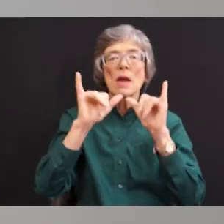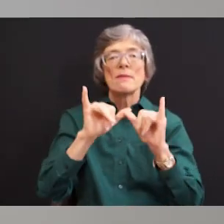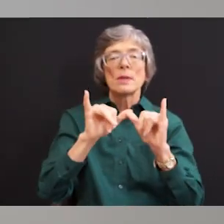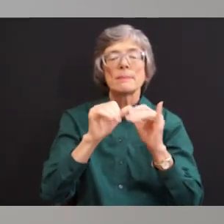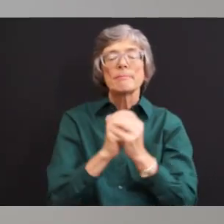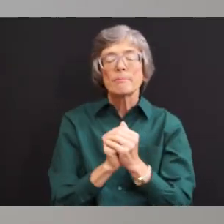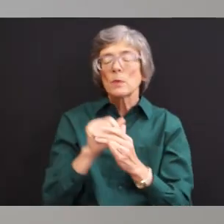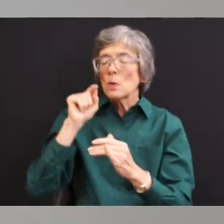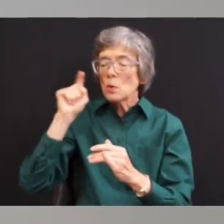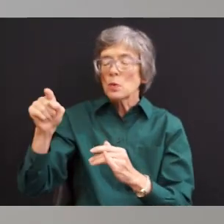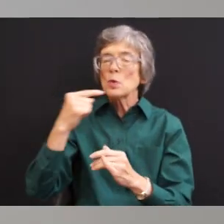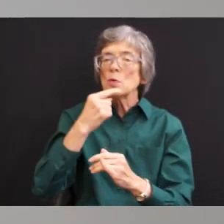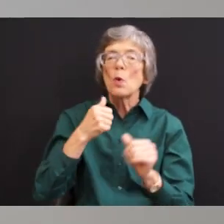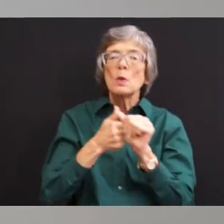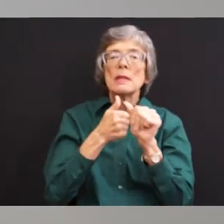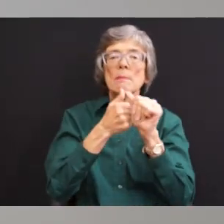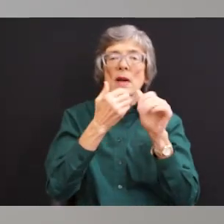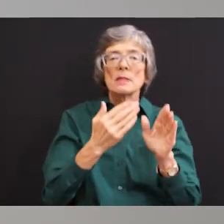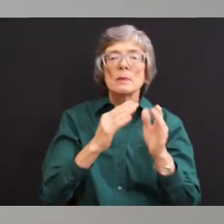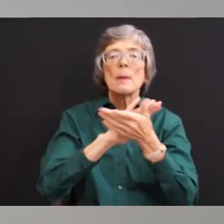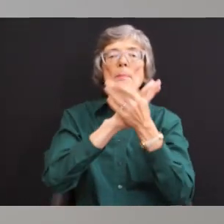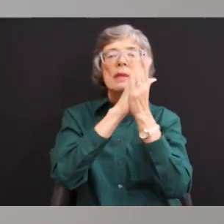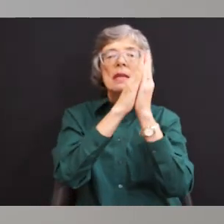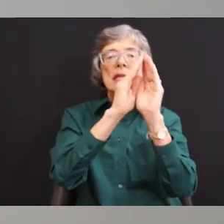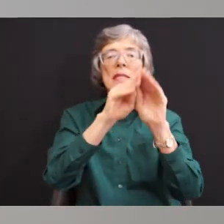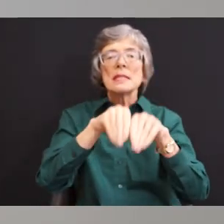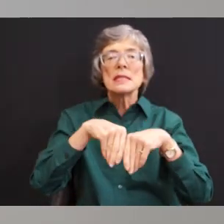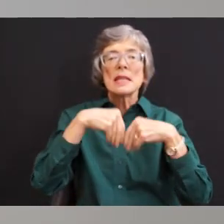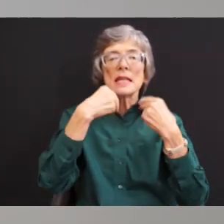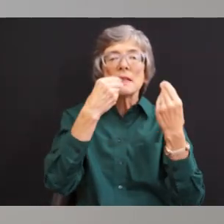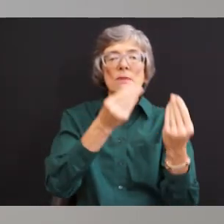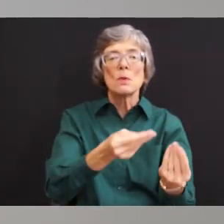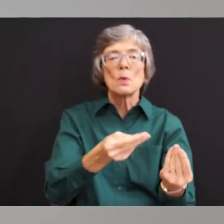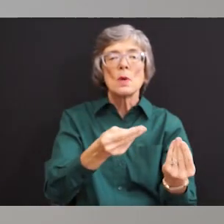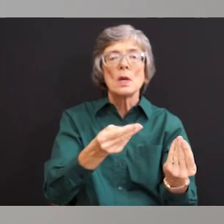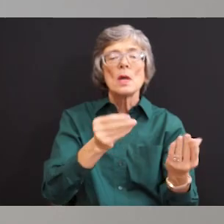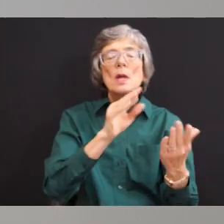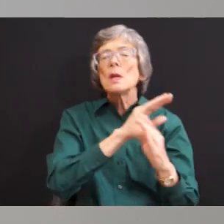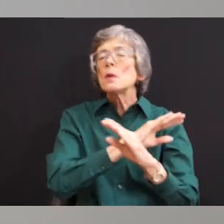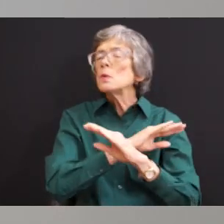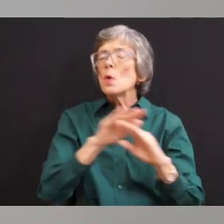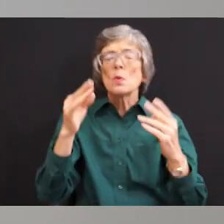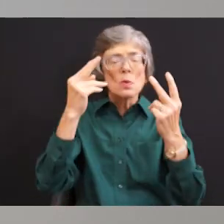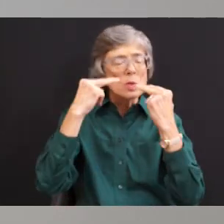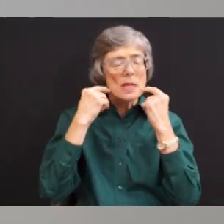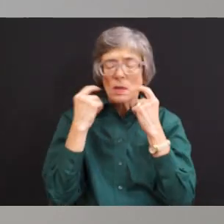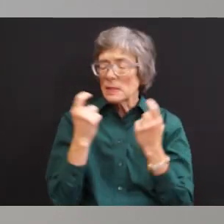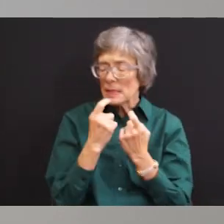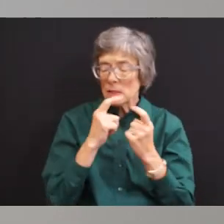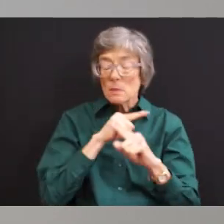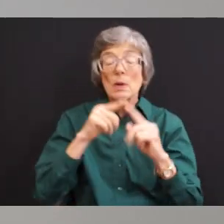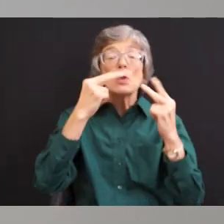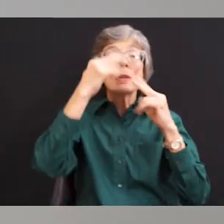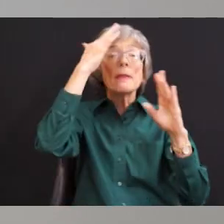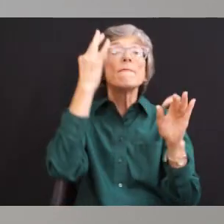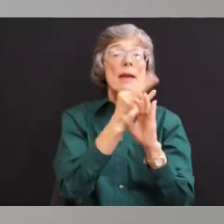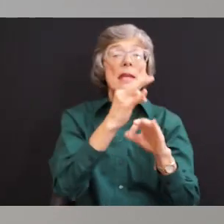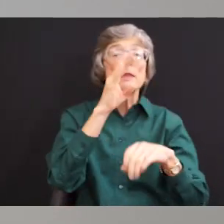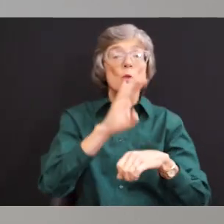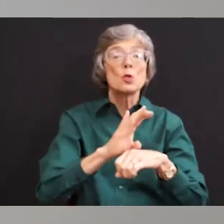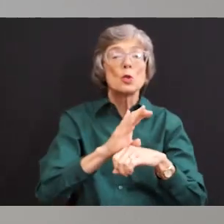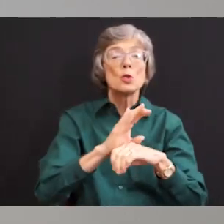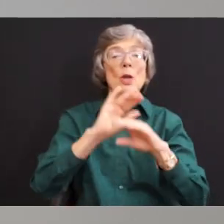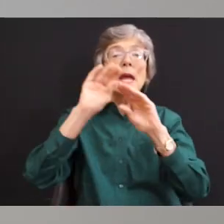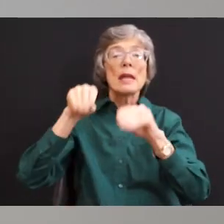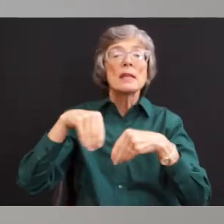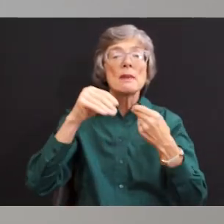Christ, who said to your apostles, peace I leave you, my peace I give you, look not on our sins, but on the faith of your church, and graciously grant her